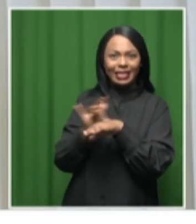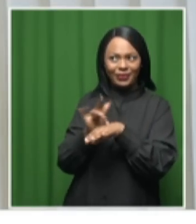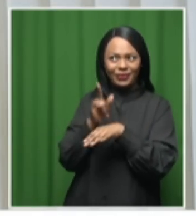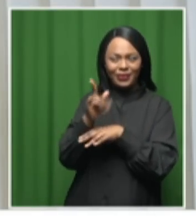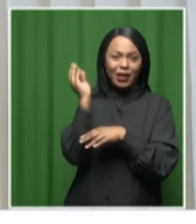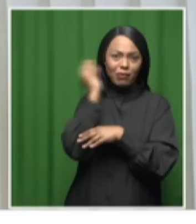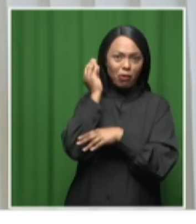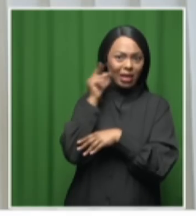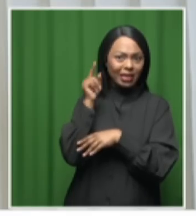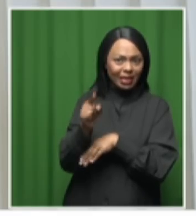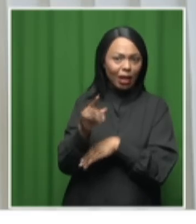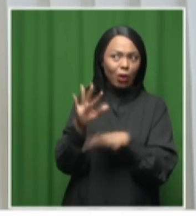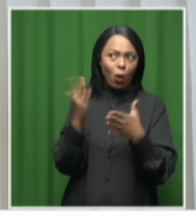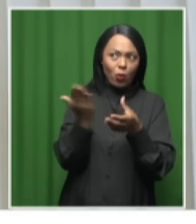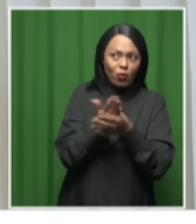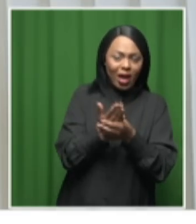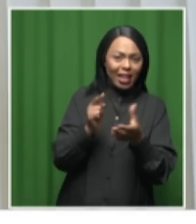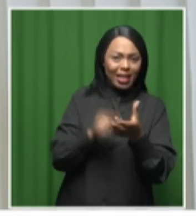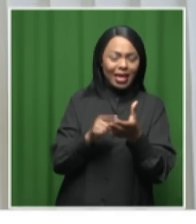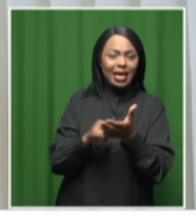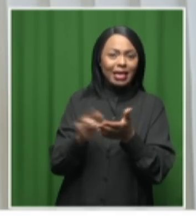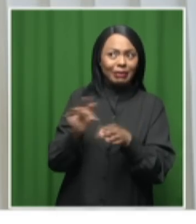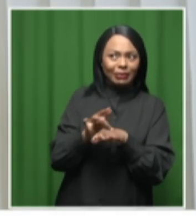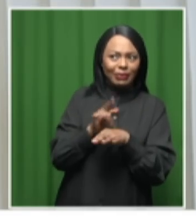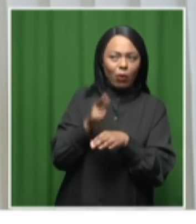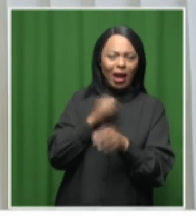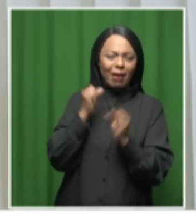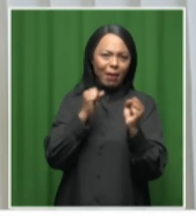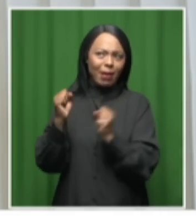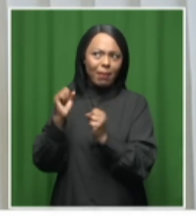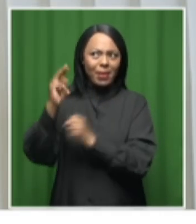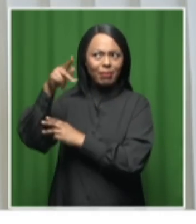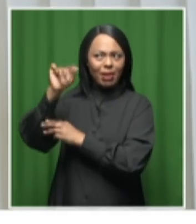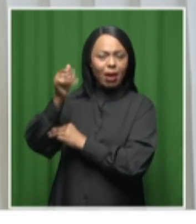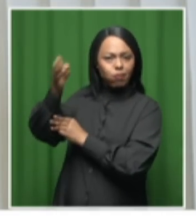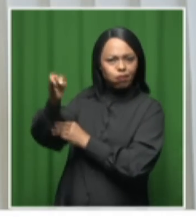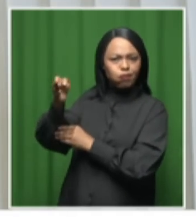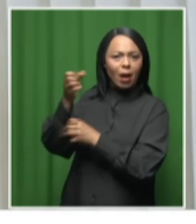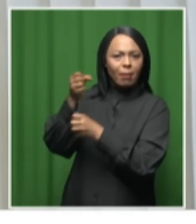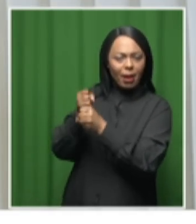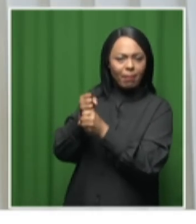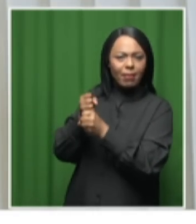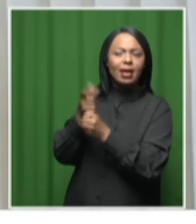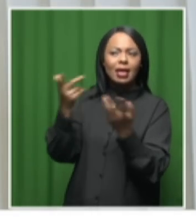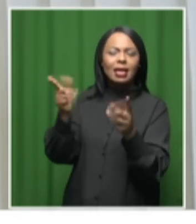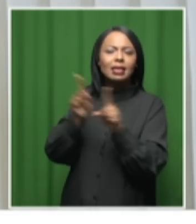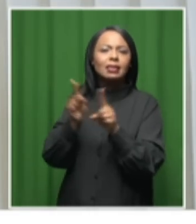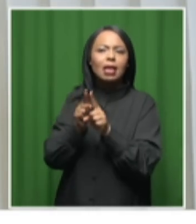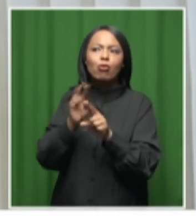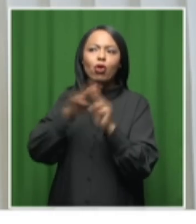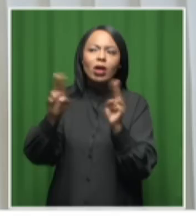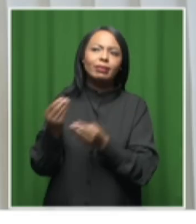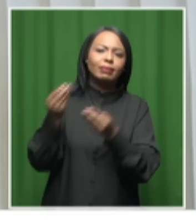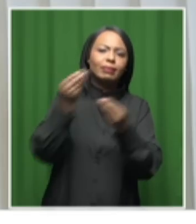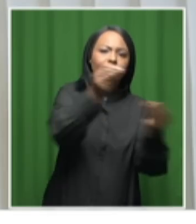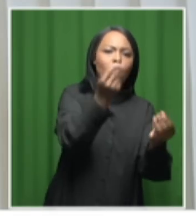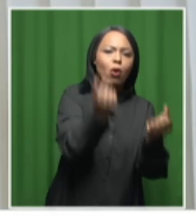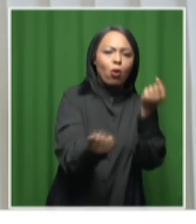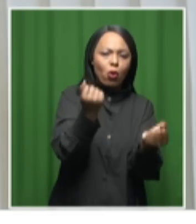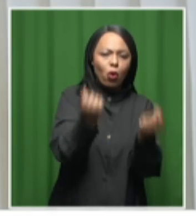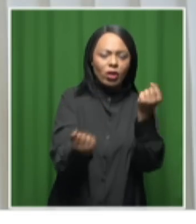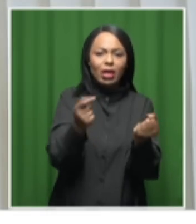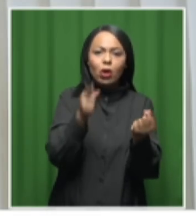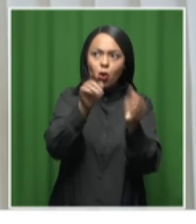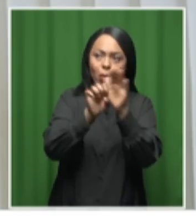still on the side of the prosecuting authority, while it's still been decided on, and while it hasn't been submitted to court as yet,